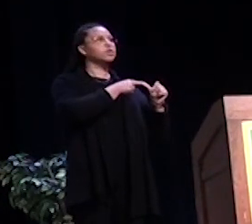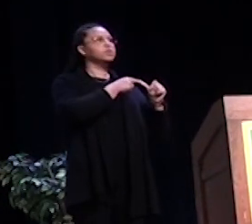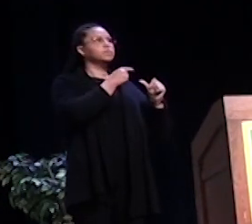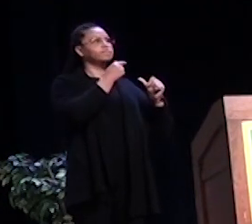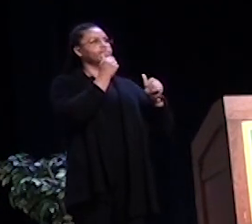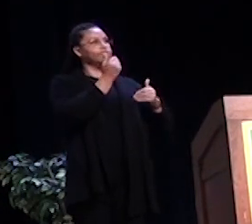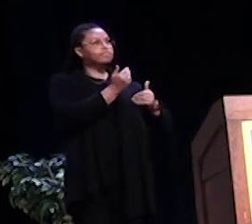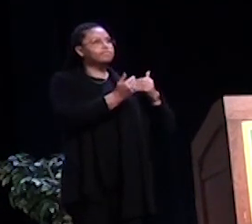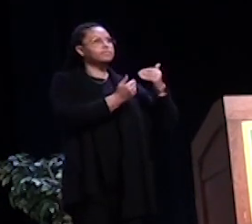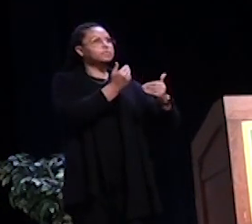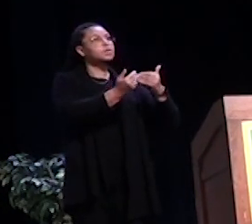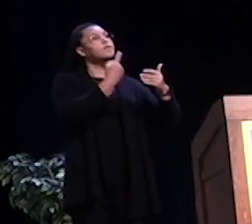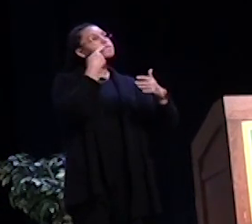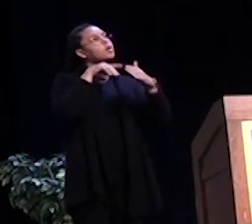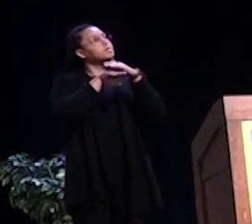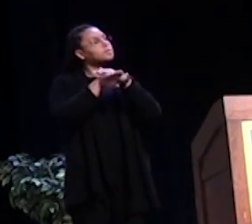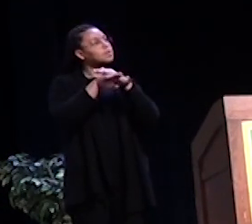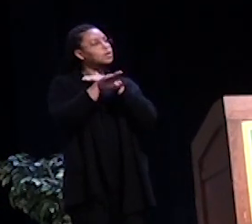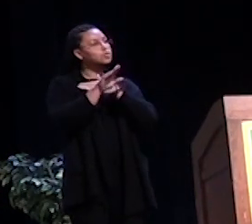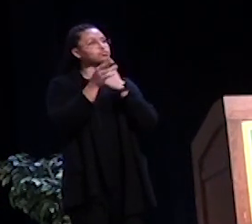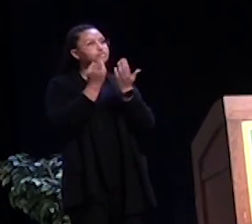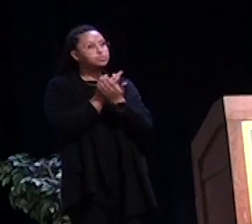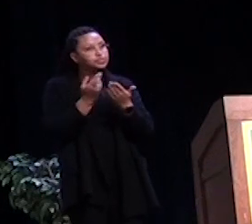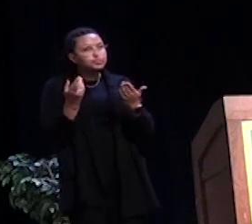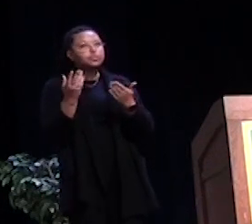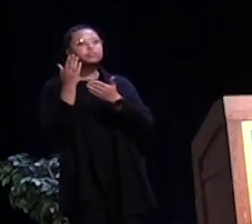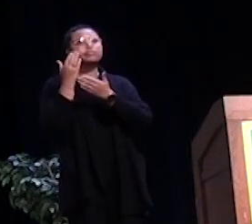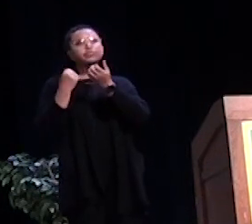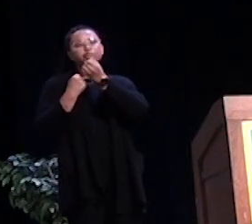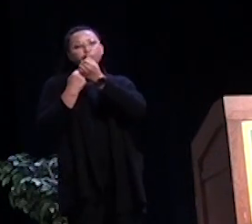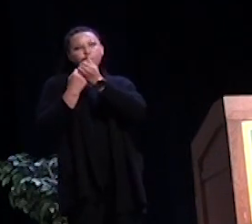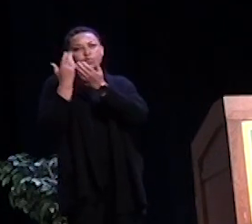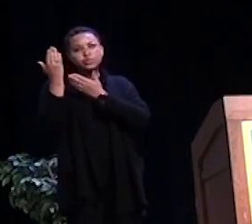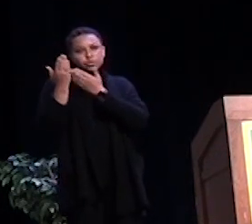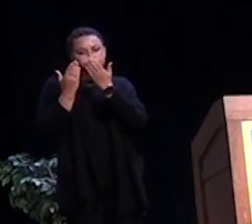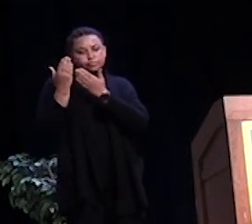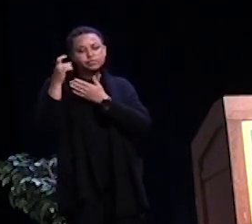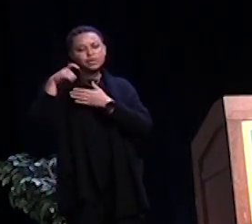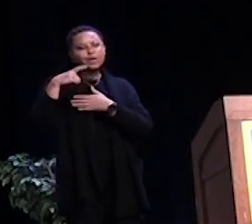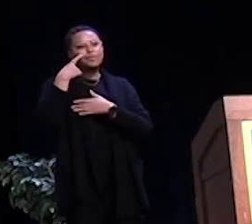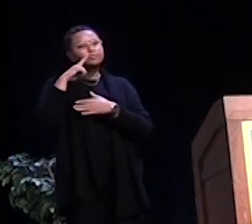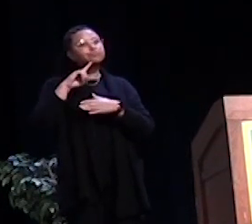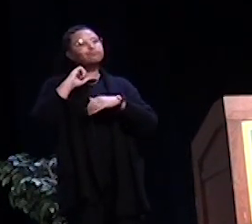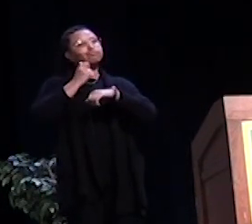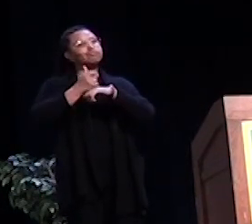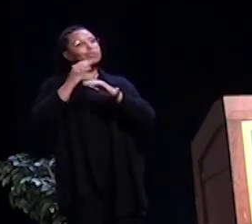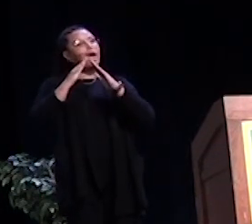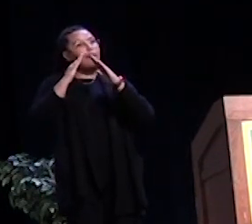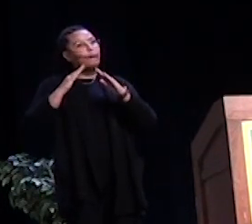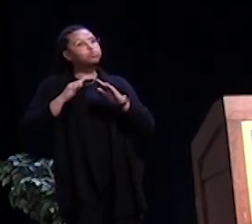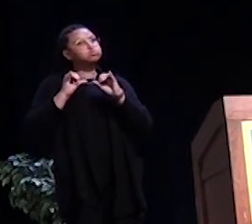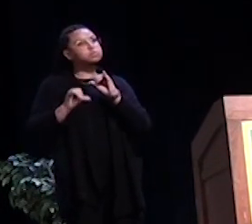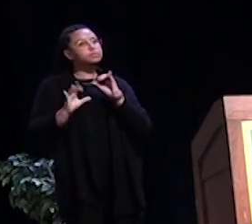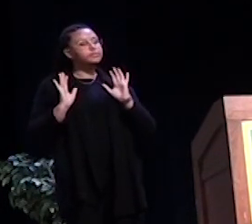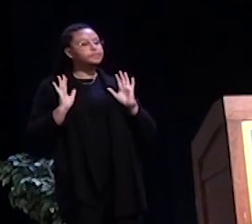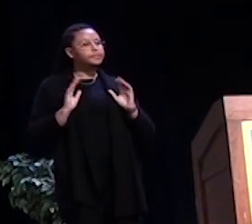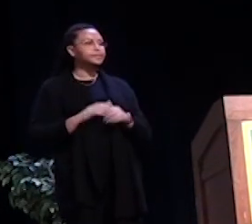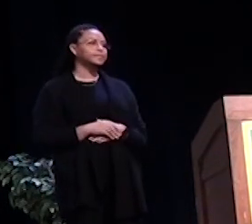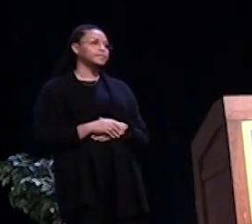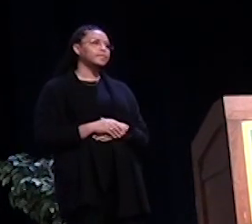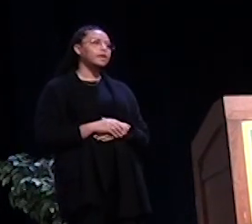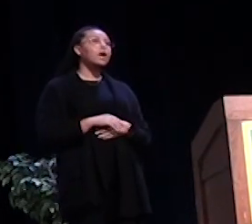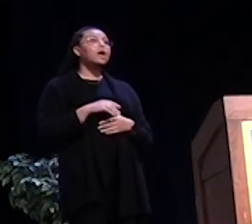access to the resources and supportive services they need to remain stably housed. So I think it's actually a